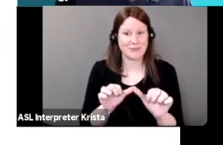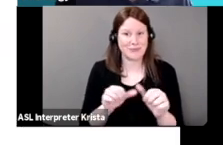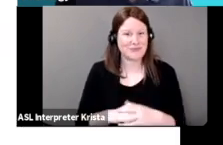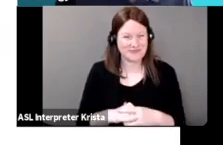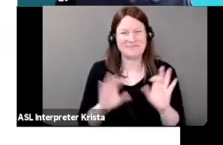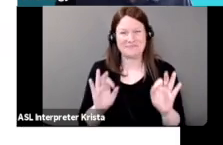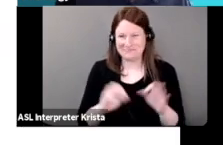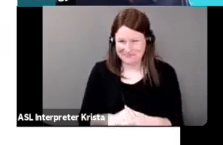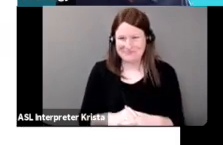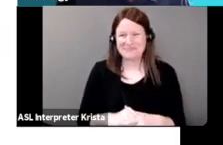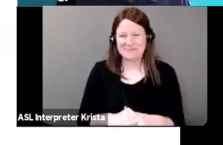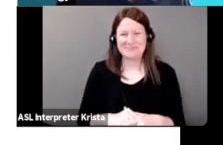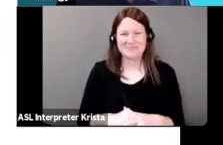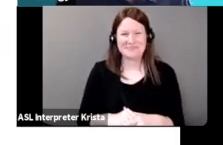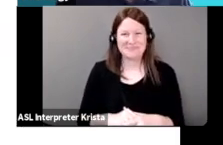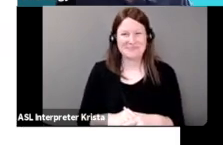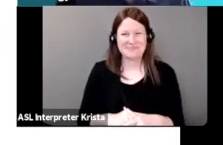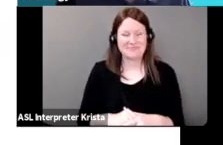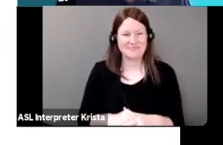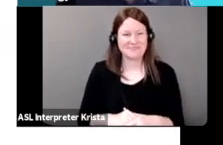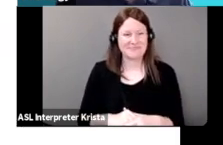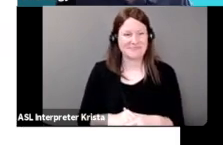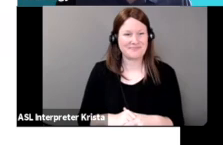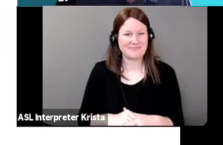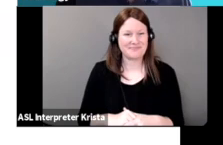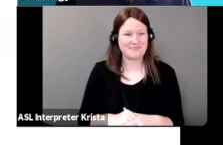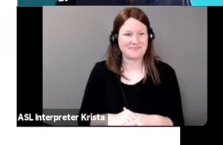there we go. Patents.